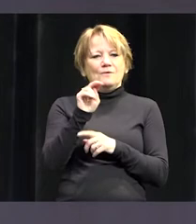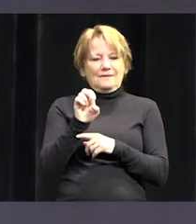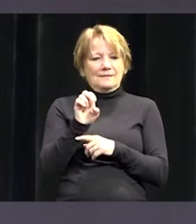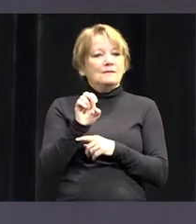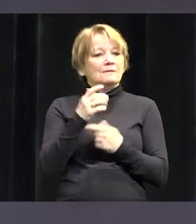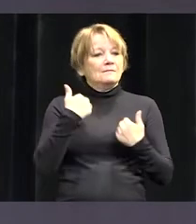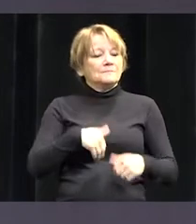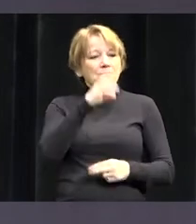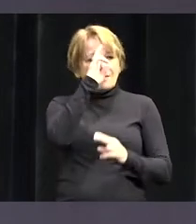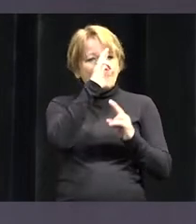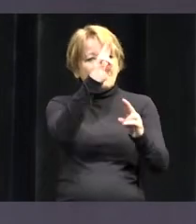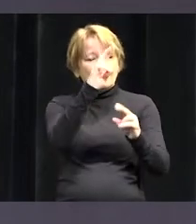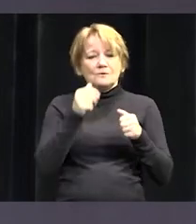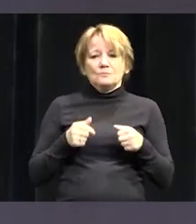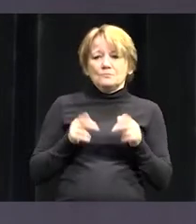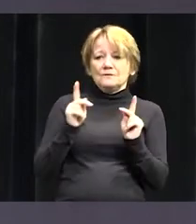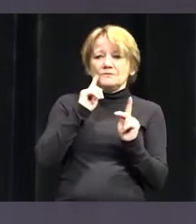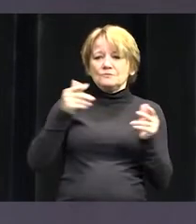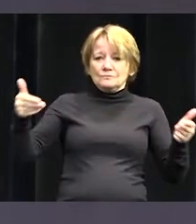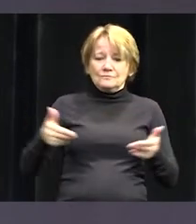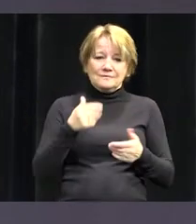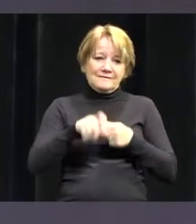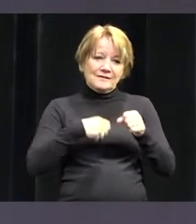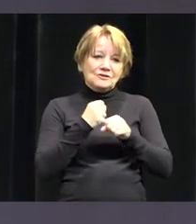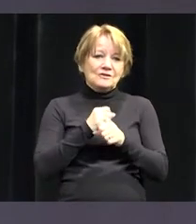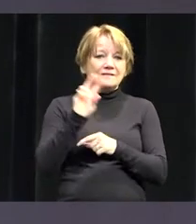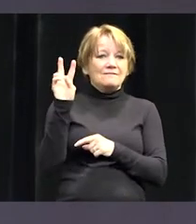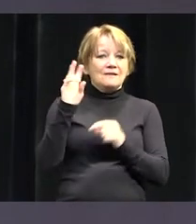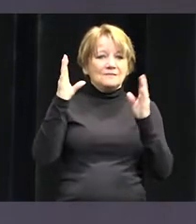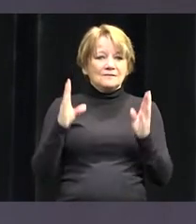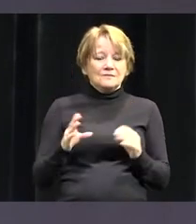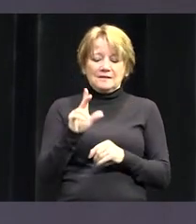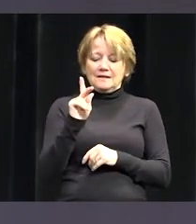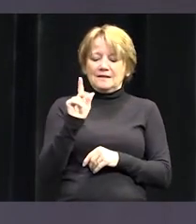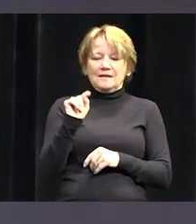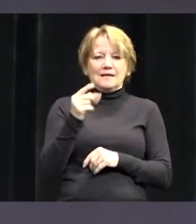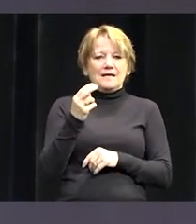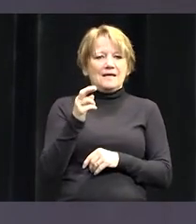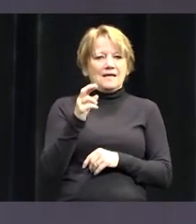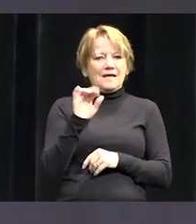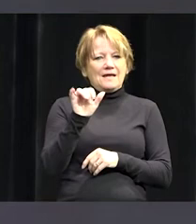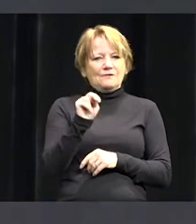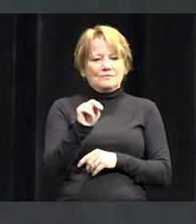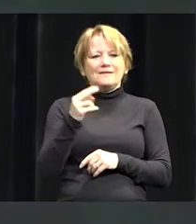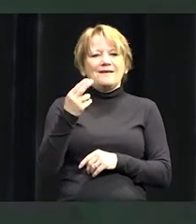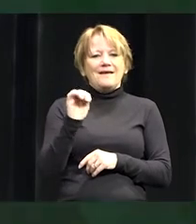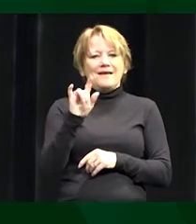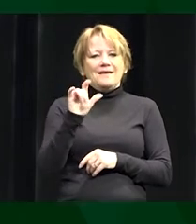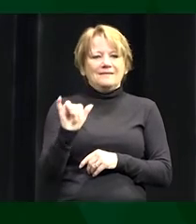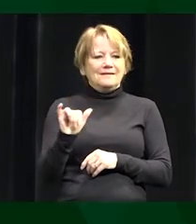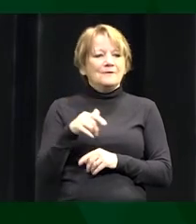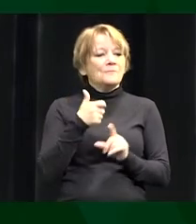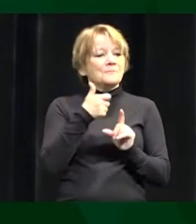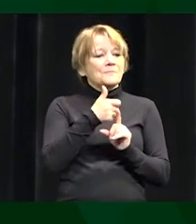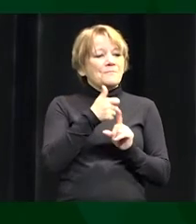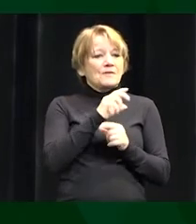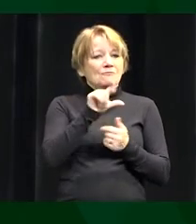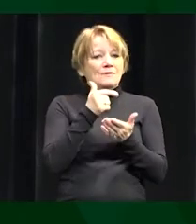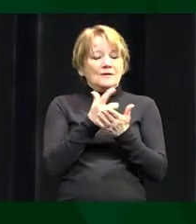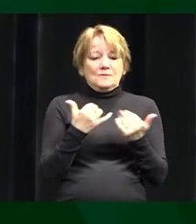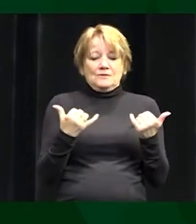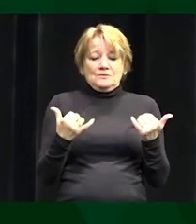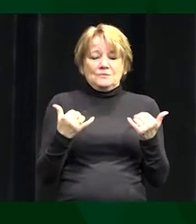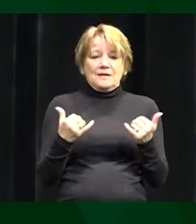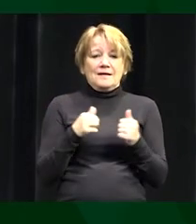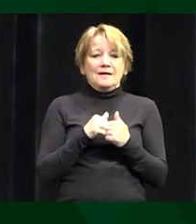it is my honor and privilege to introduce this year's valedictorian catherine haley katie graduates